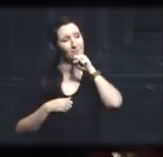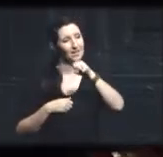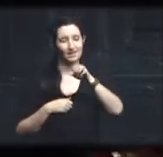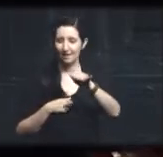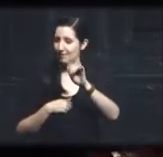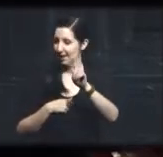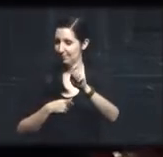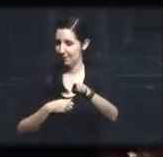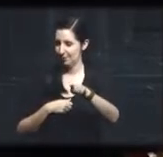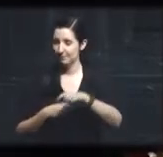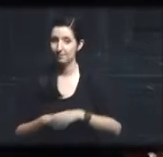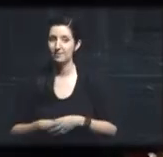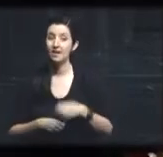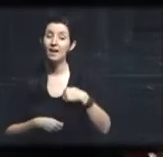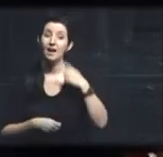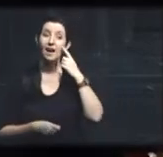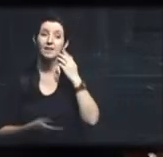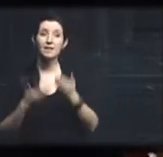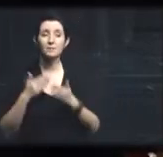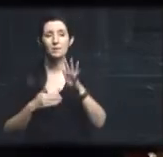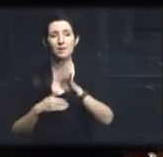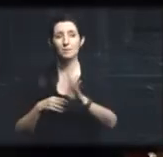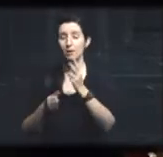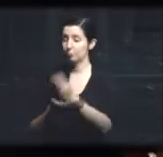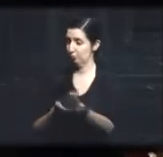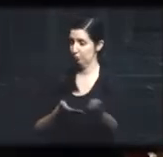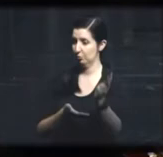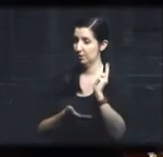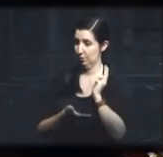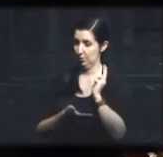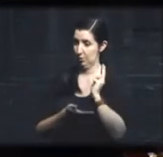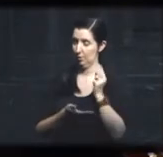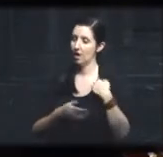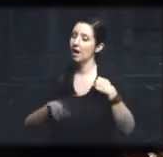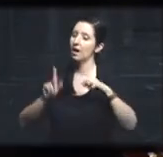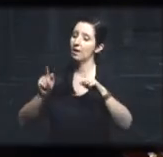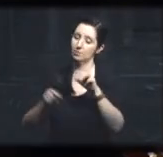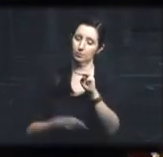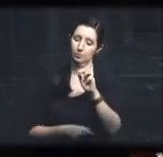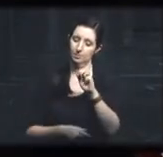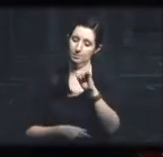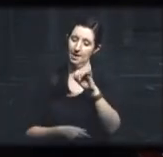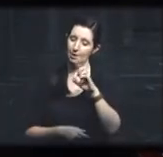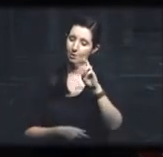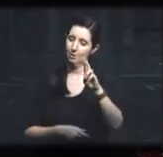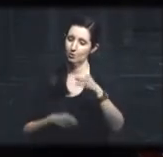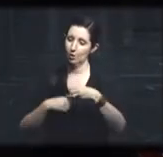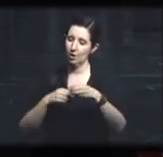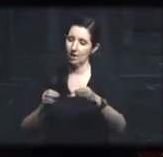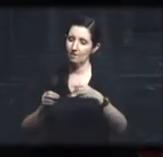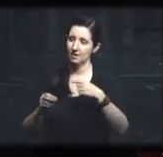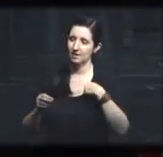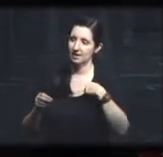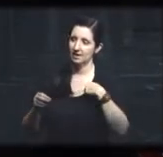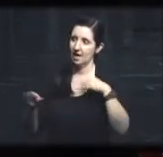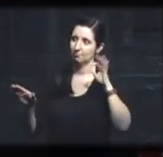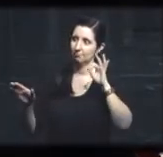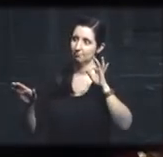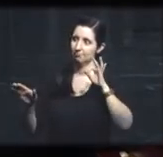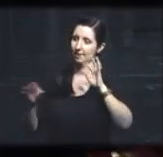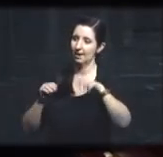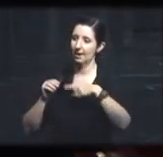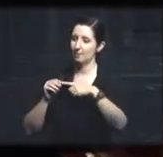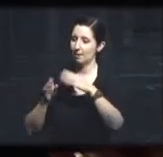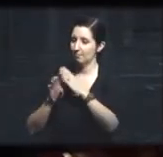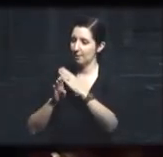believe it was 2 weeks ago that I went to the mayor's office and pitched him on bus service. So bus service has